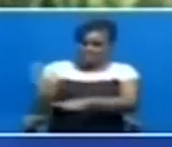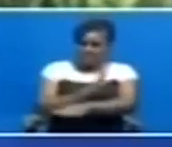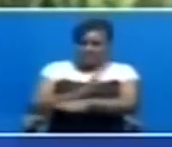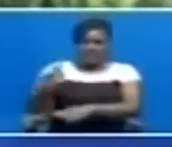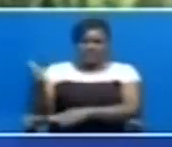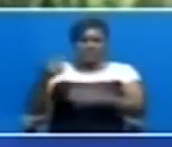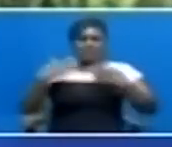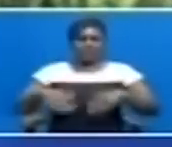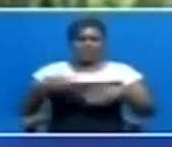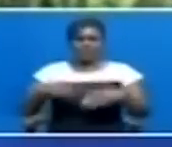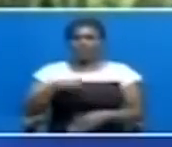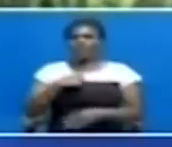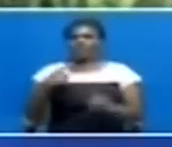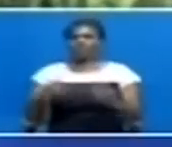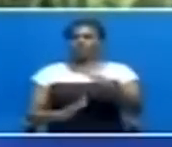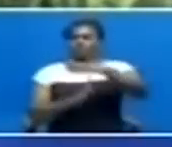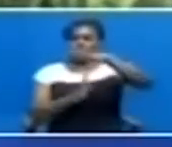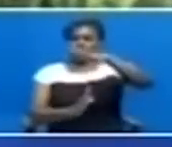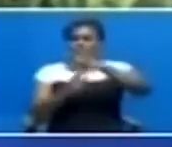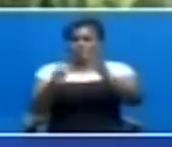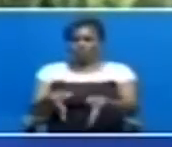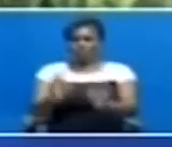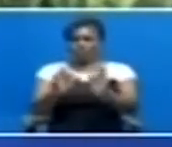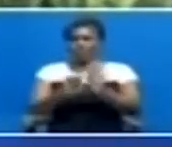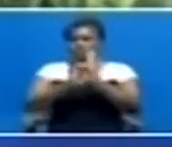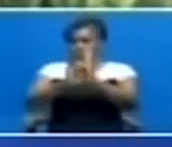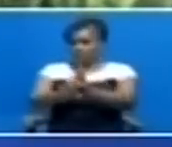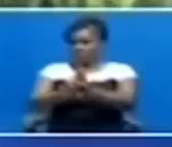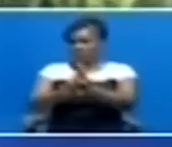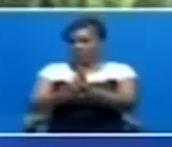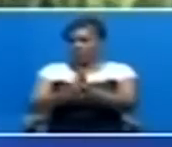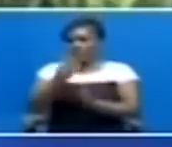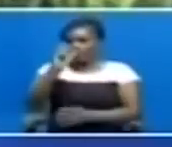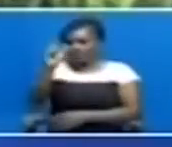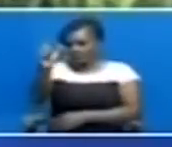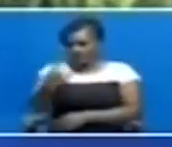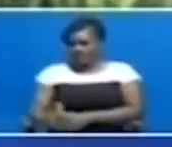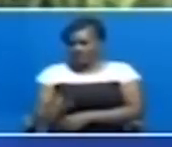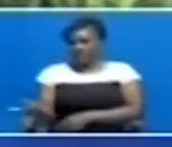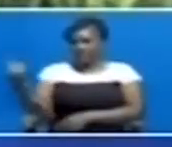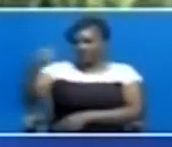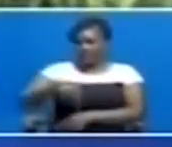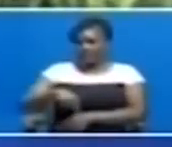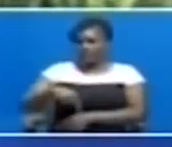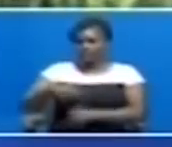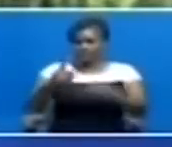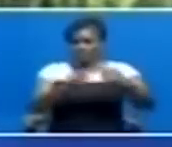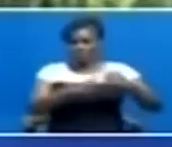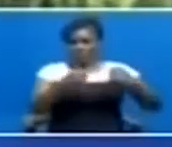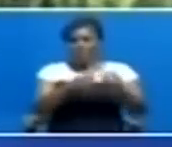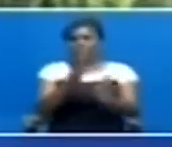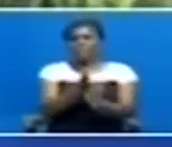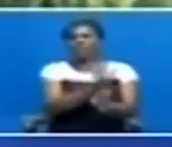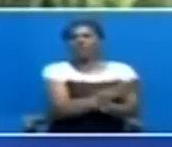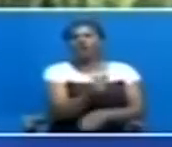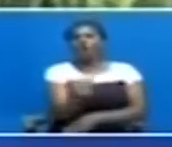Kenya. She has seen visits from top world leaders. For example, when Italian Prime Minister Matteo Renzi visited early July, right before